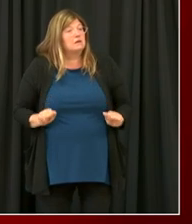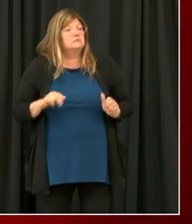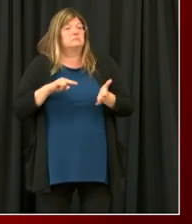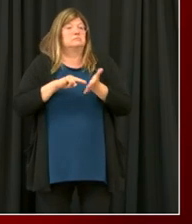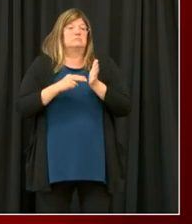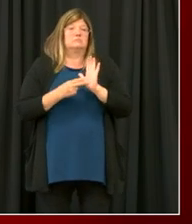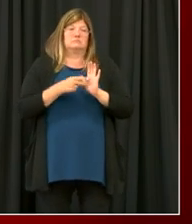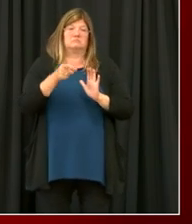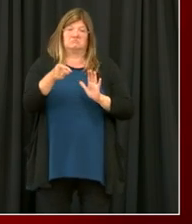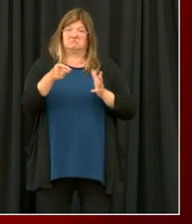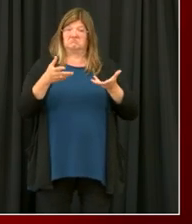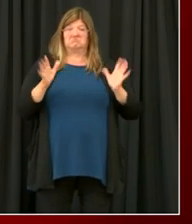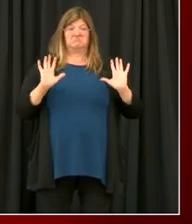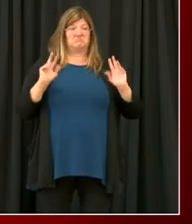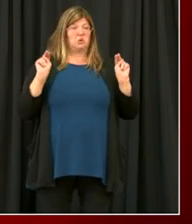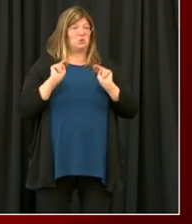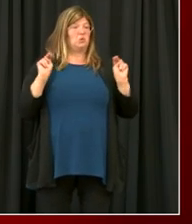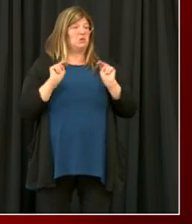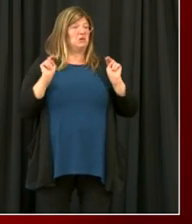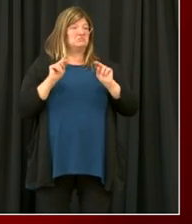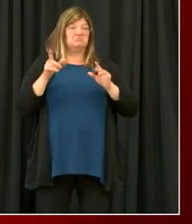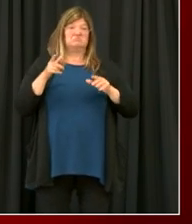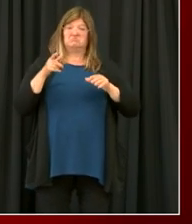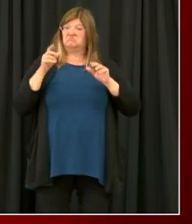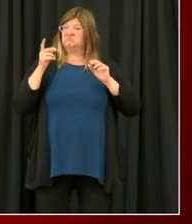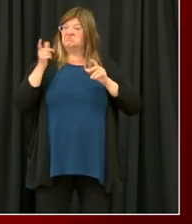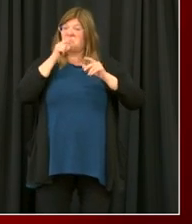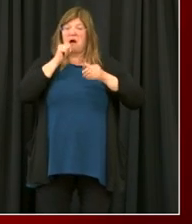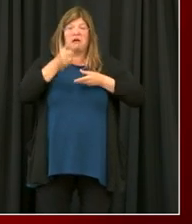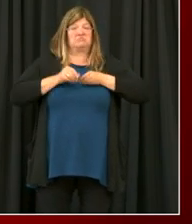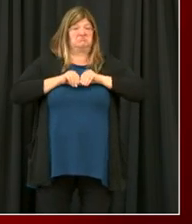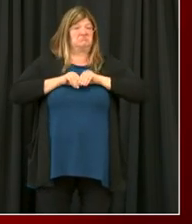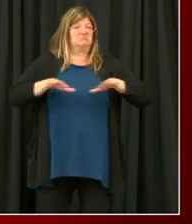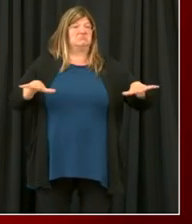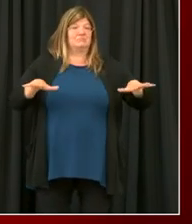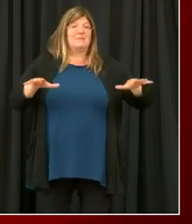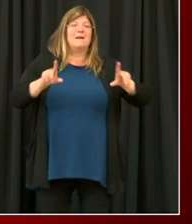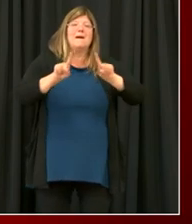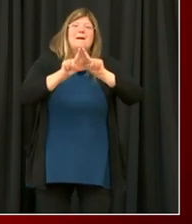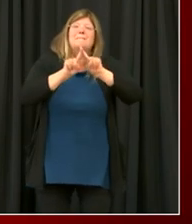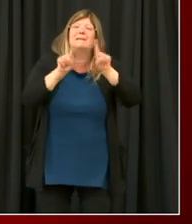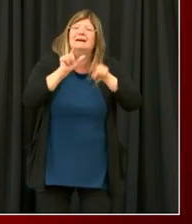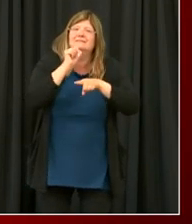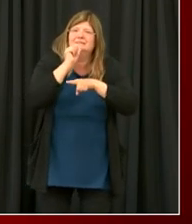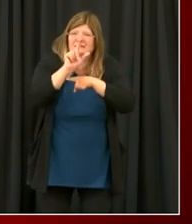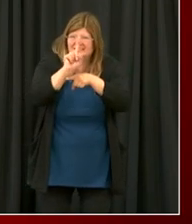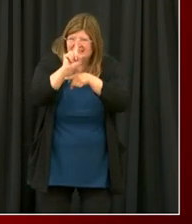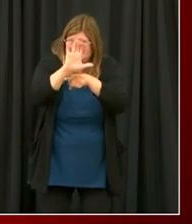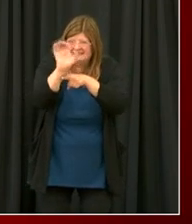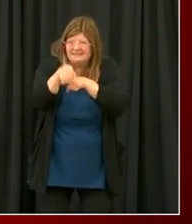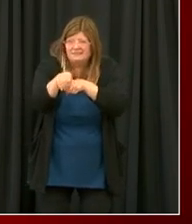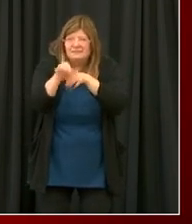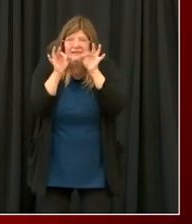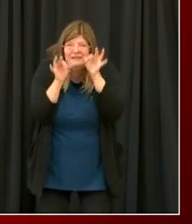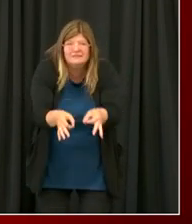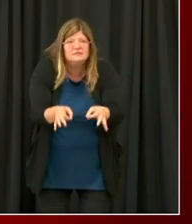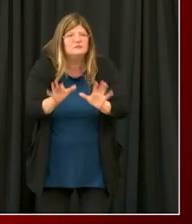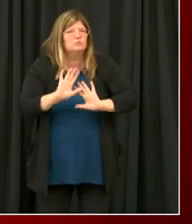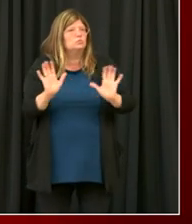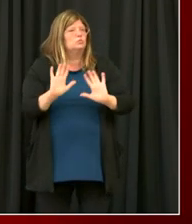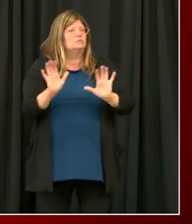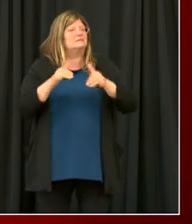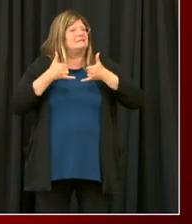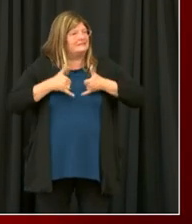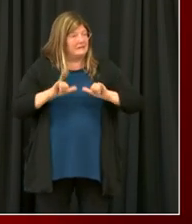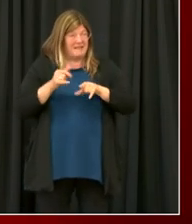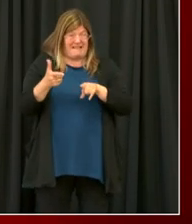SARS-CoV-2 antibodies and what it means for your immunity to COVID-19. So even if you do have the presence of antibodies, we still need